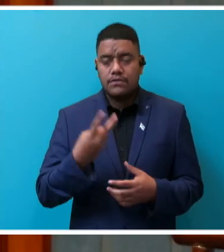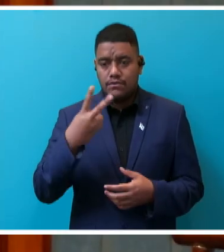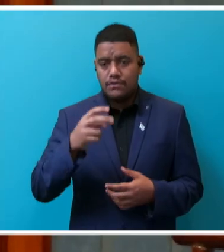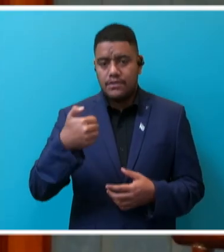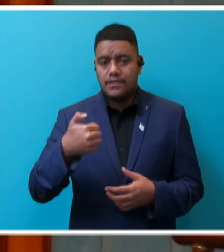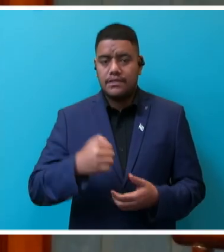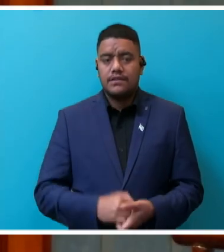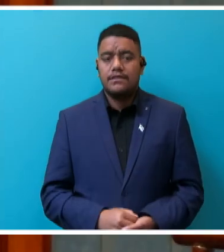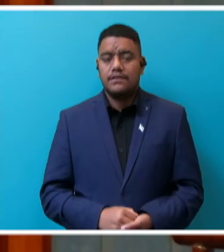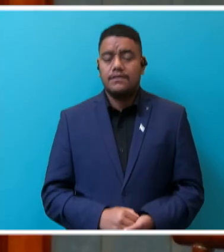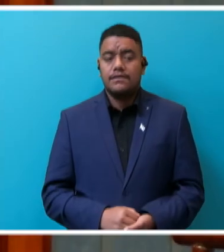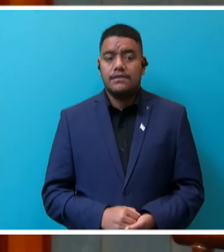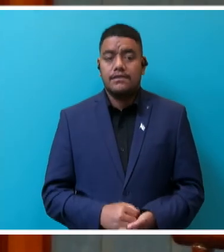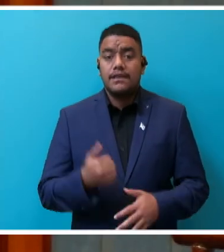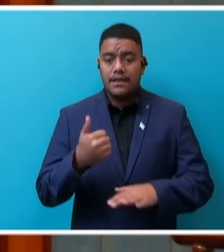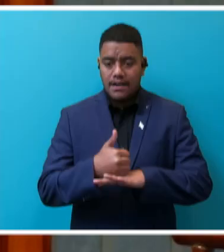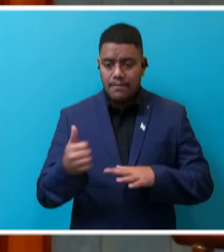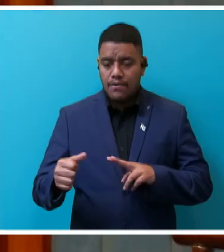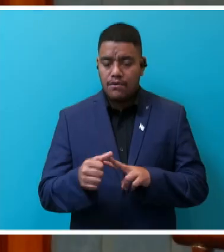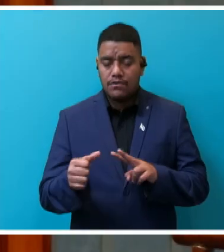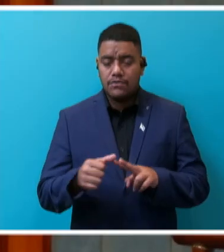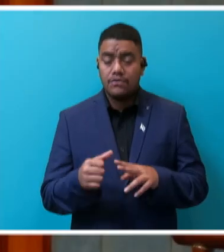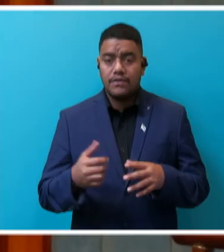2026. The government has also introduced